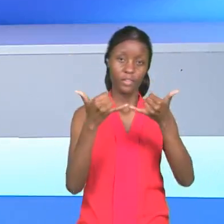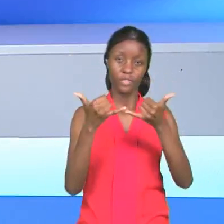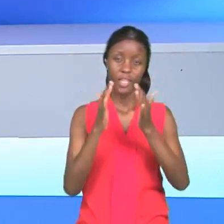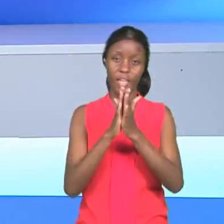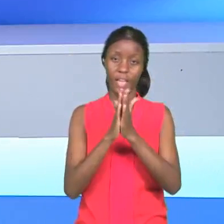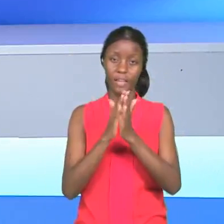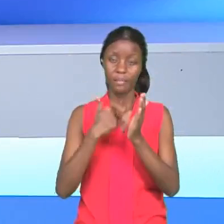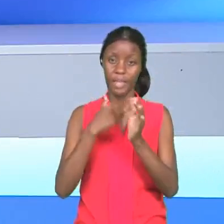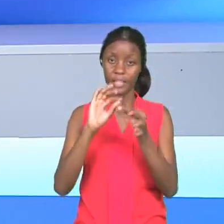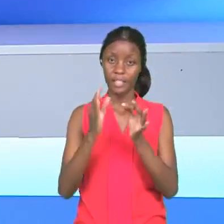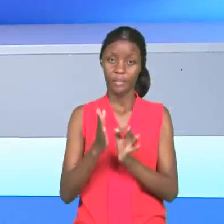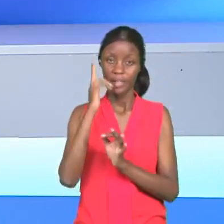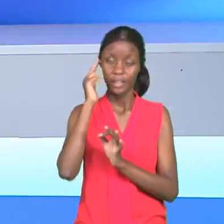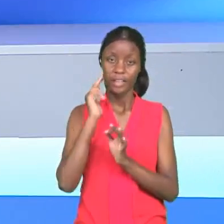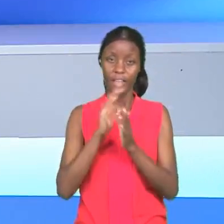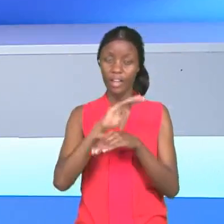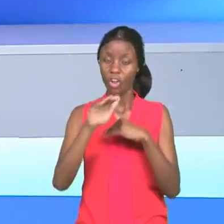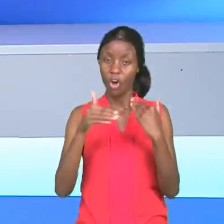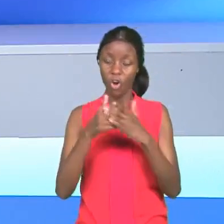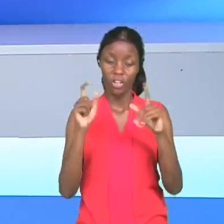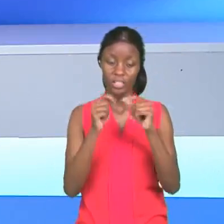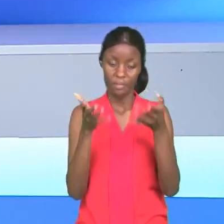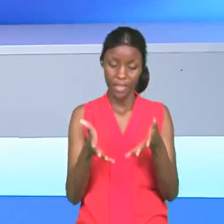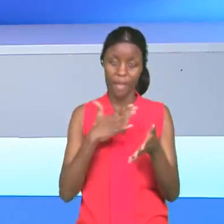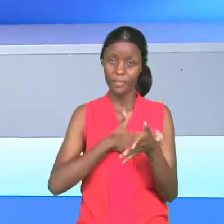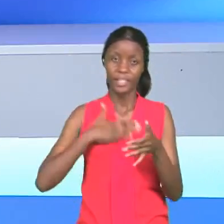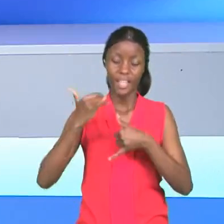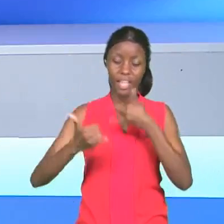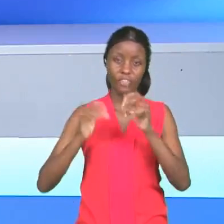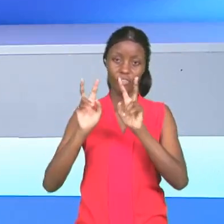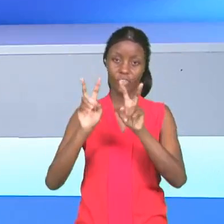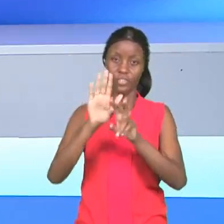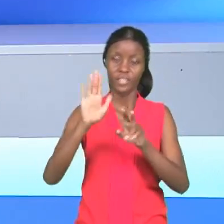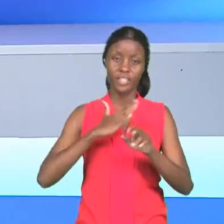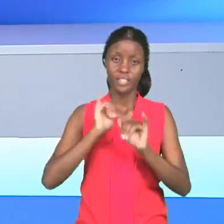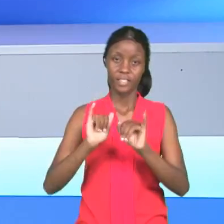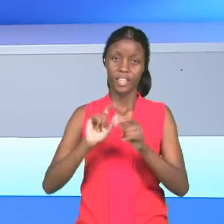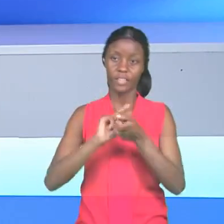Tracy Dorcas, and myself, and indeed the Time Team here, do enjoy the rest of your viewing. Keep it switched.